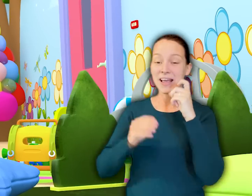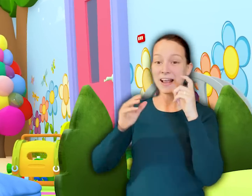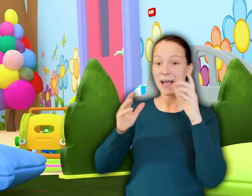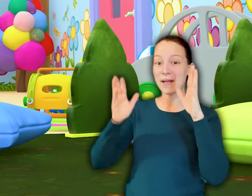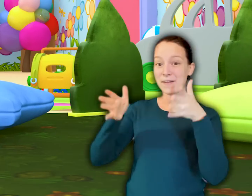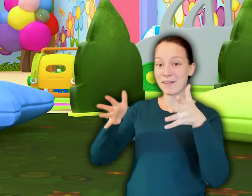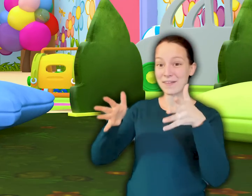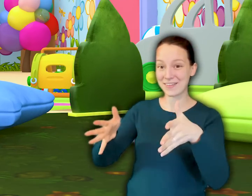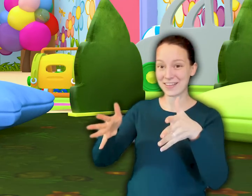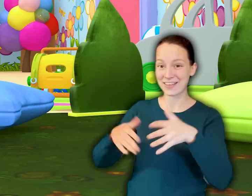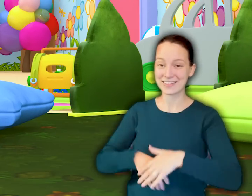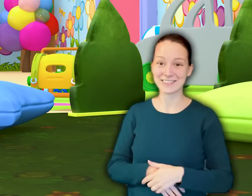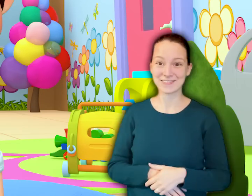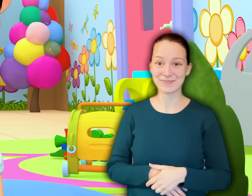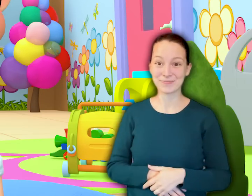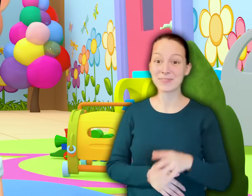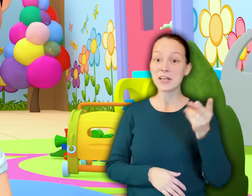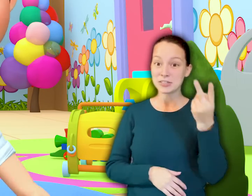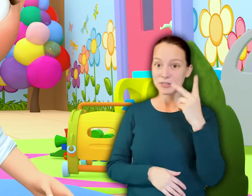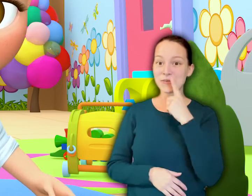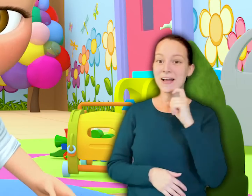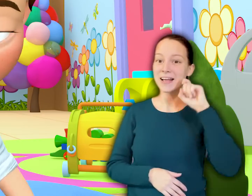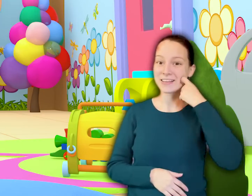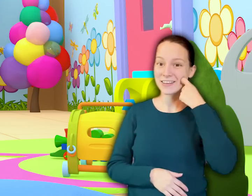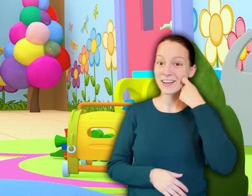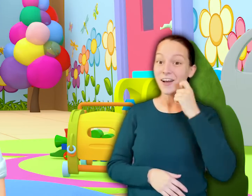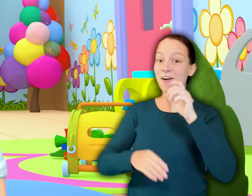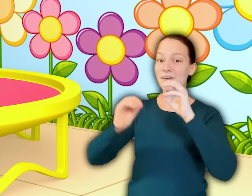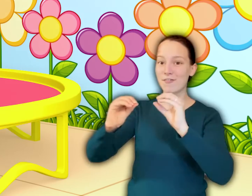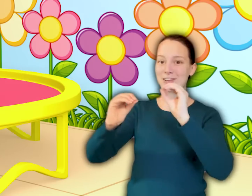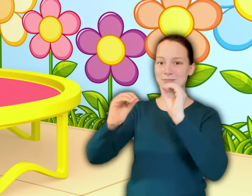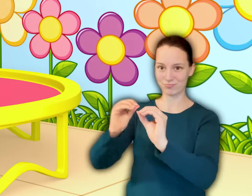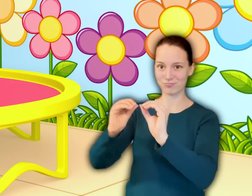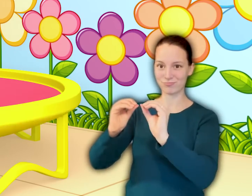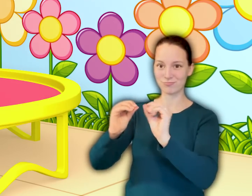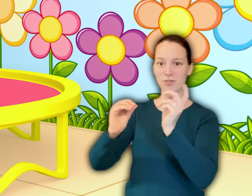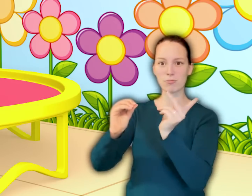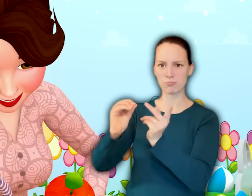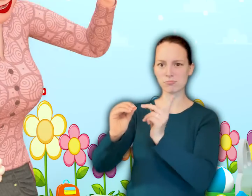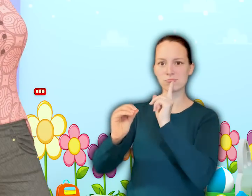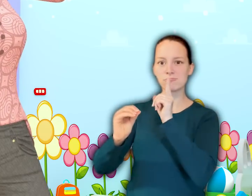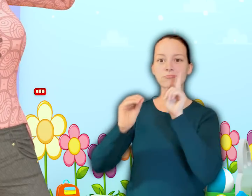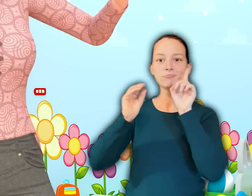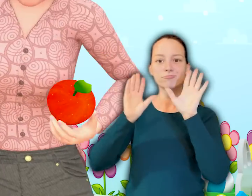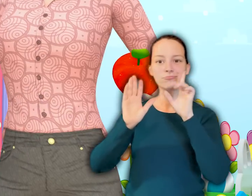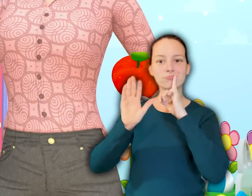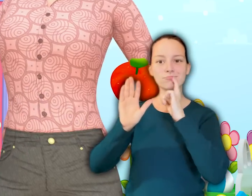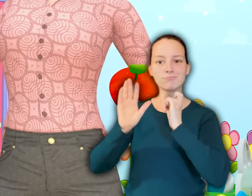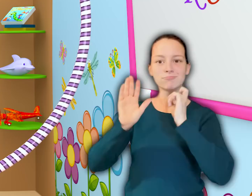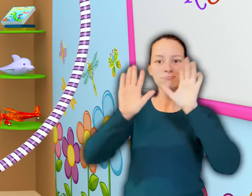two red apples remain two red apples were on my plate